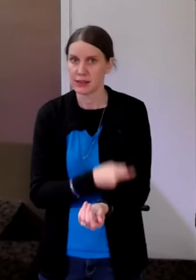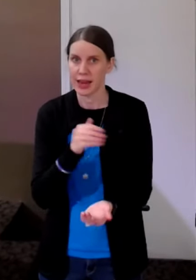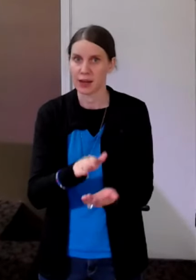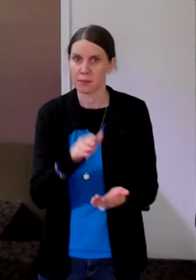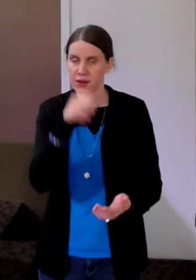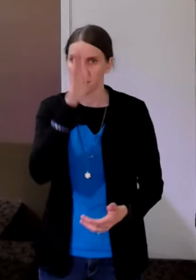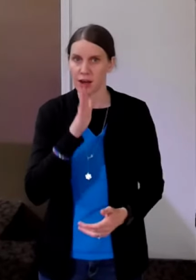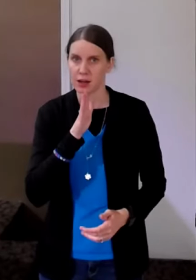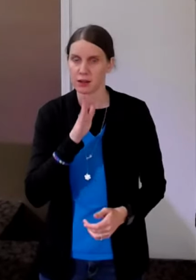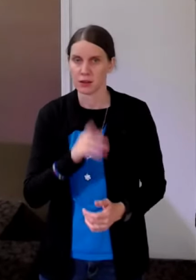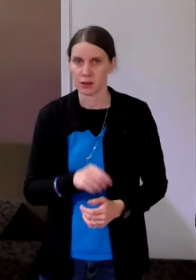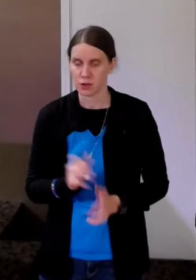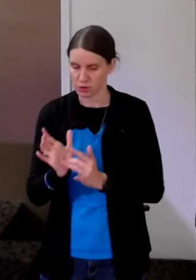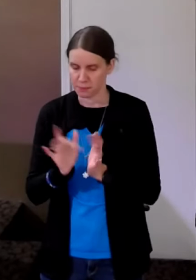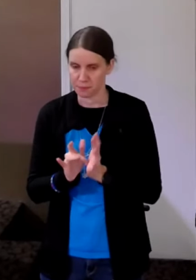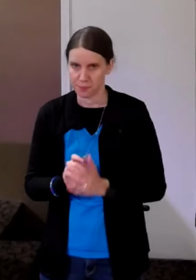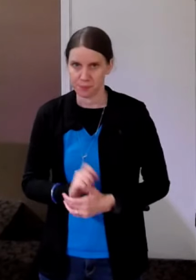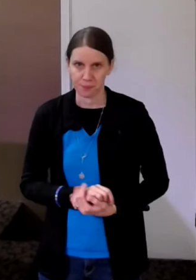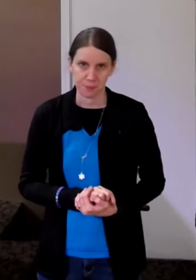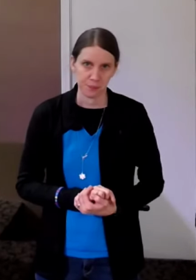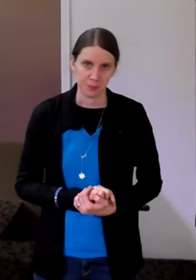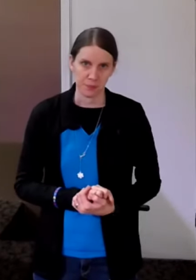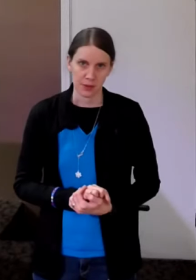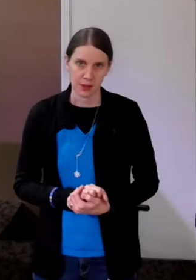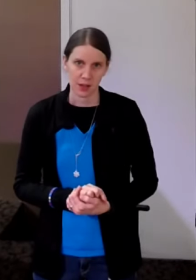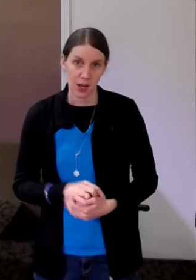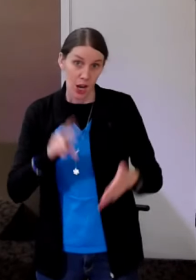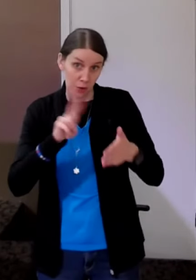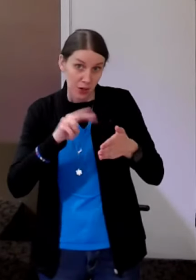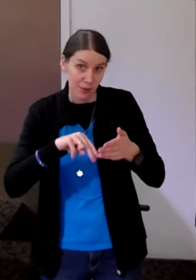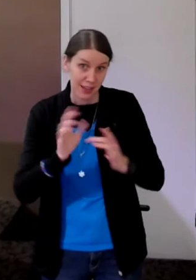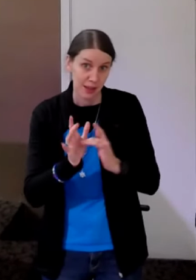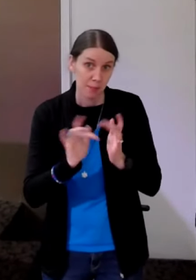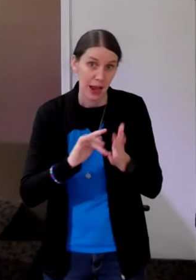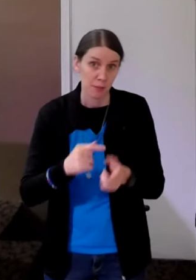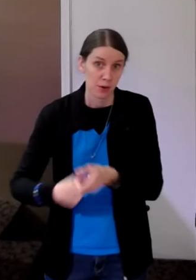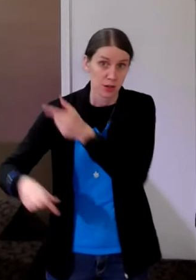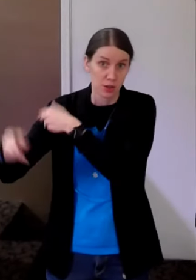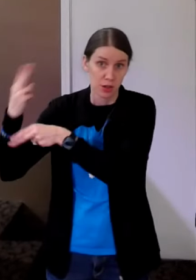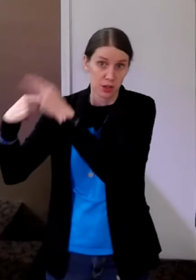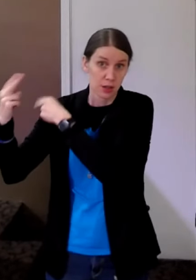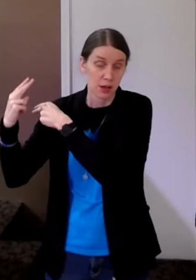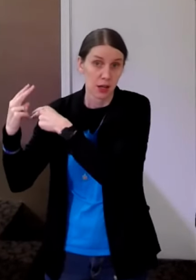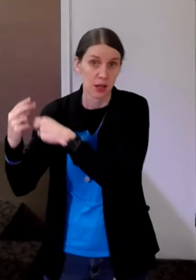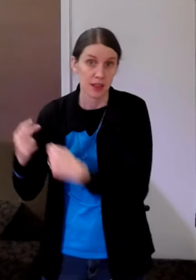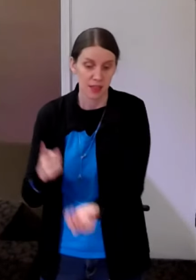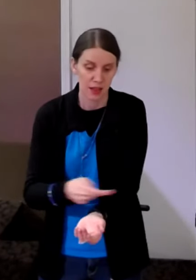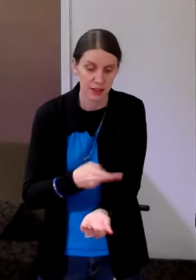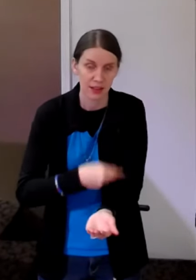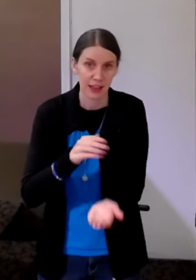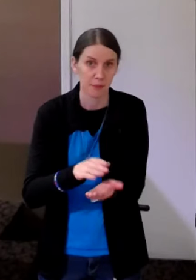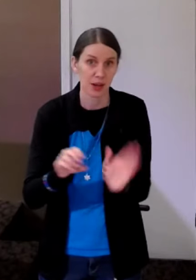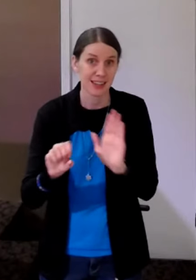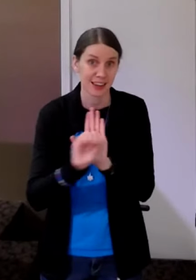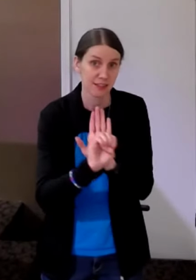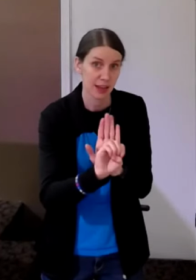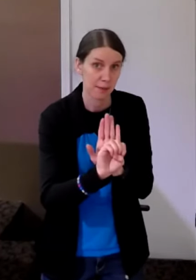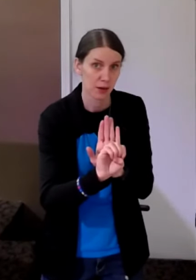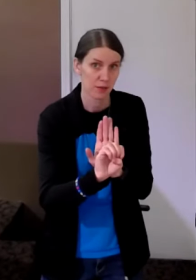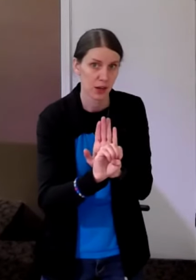God, Jesus. The Lamb throughout all of the Bible is a symbol of the